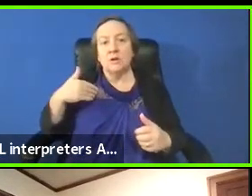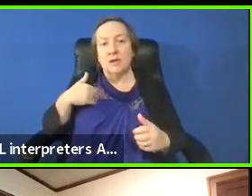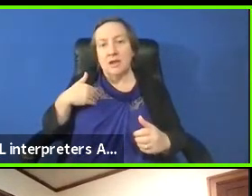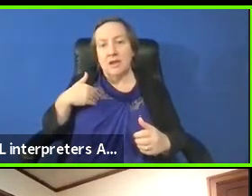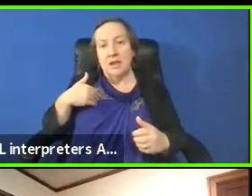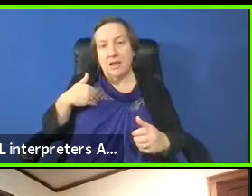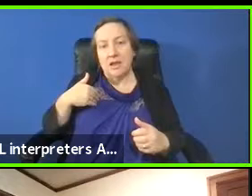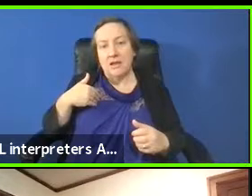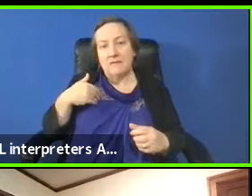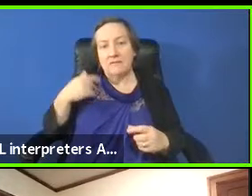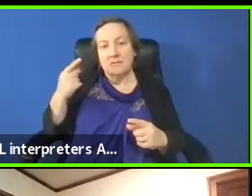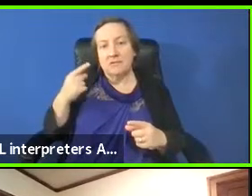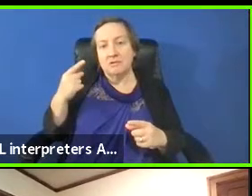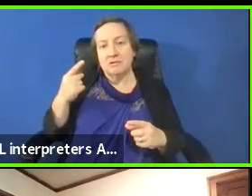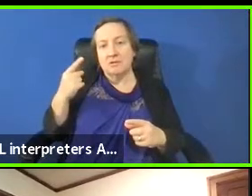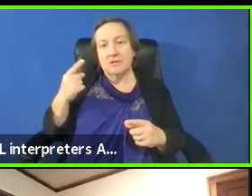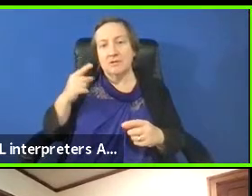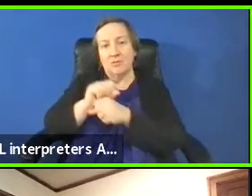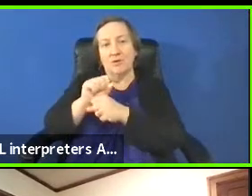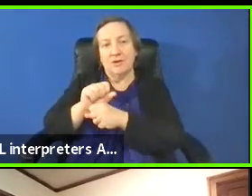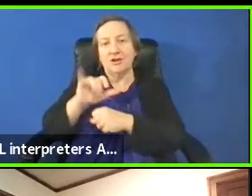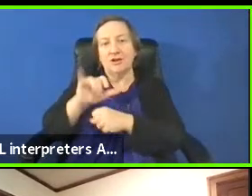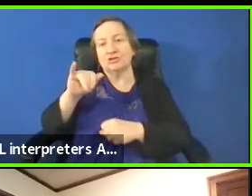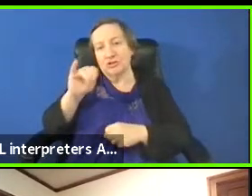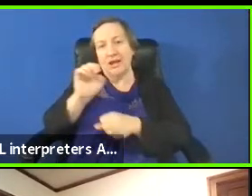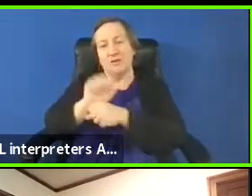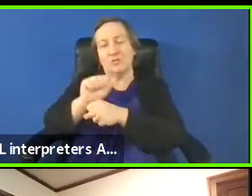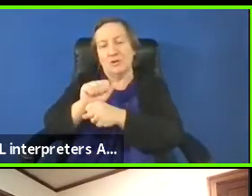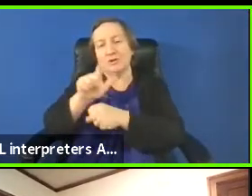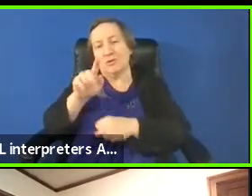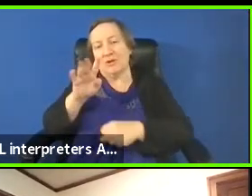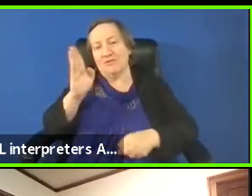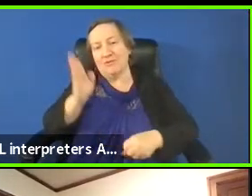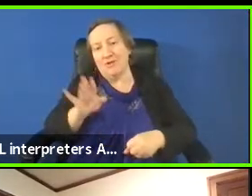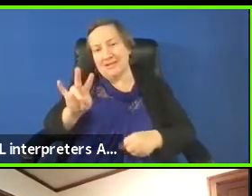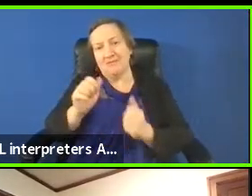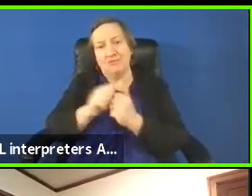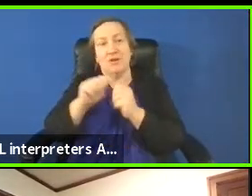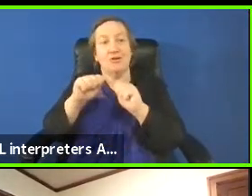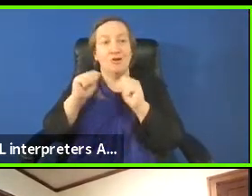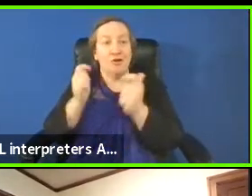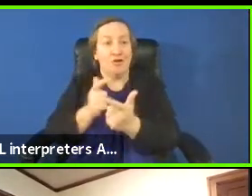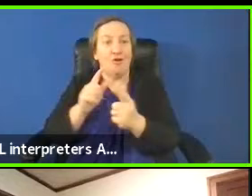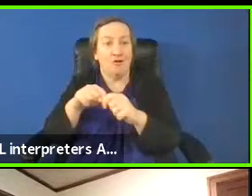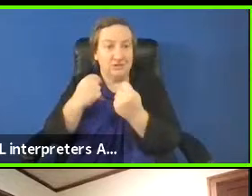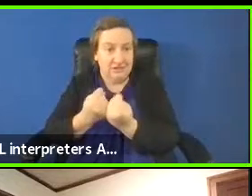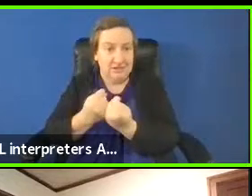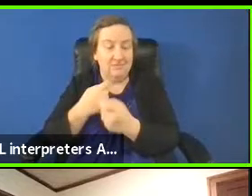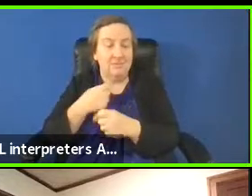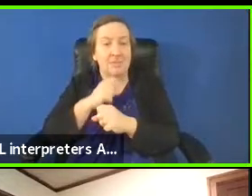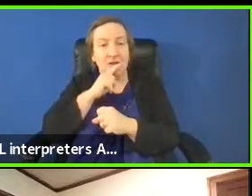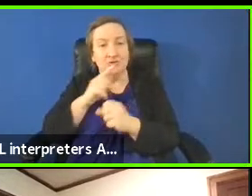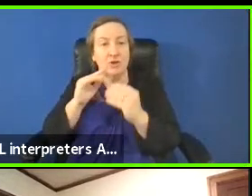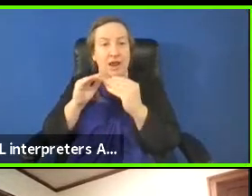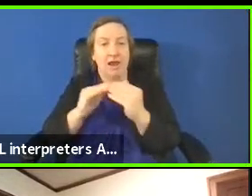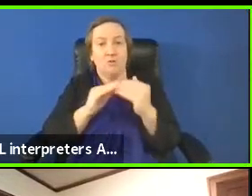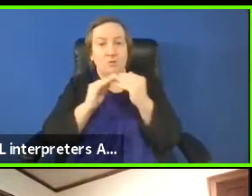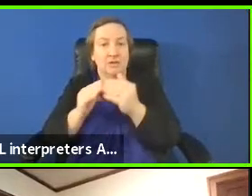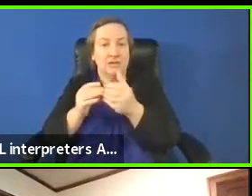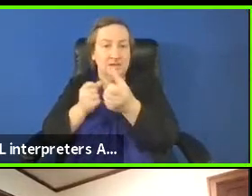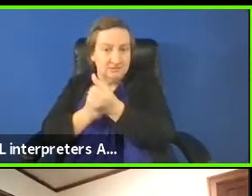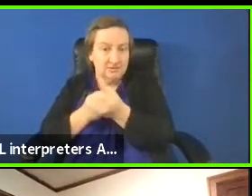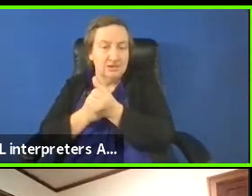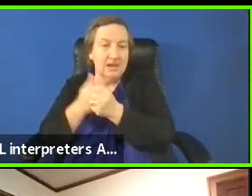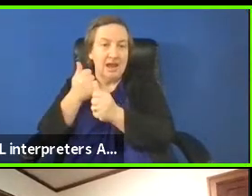working 24/7 with all of our teams to make sure that equity is advocated for at